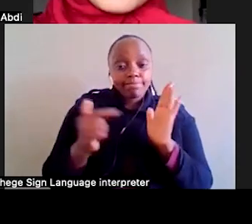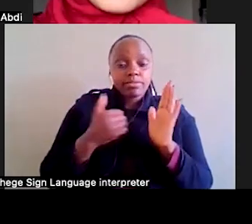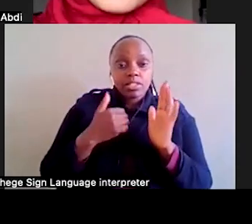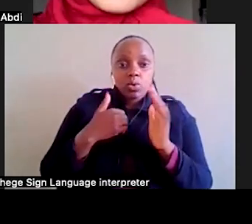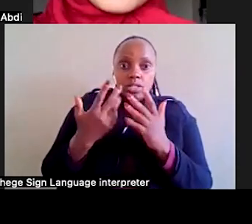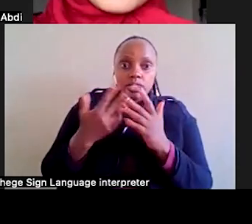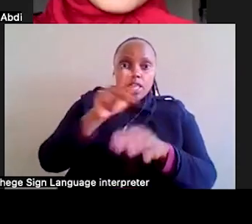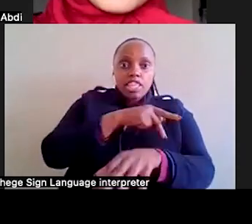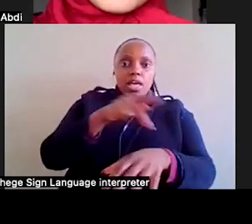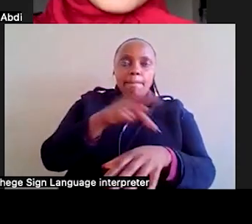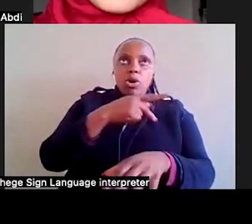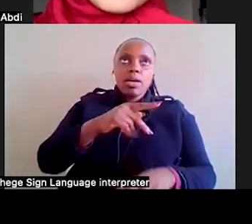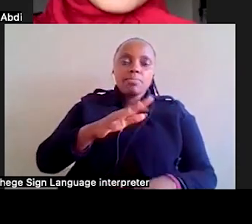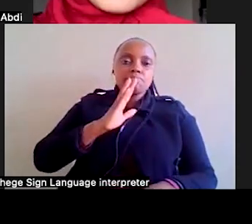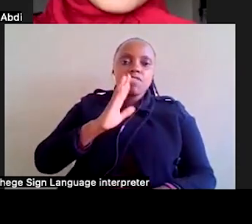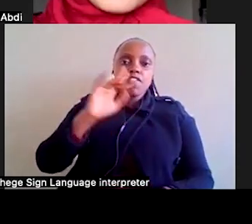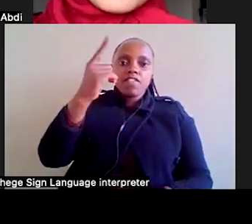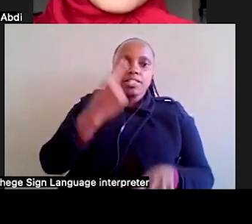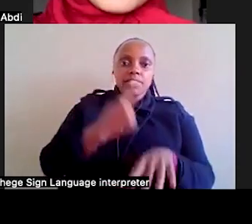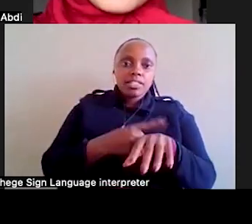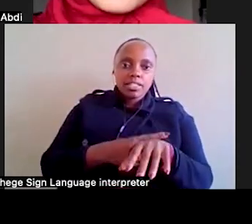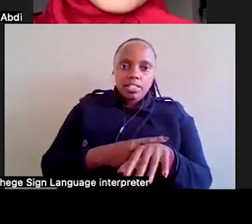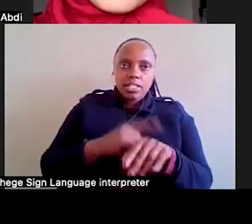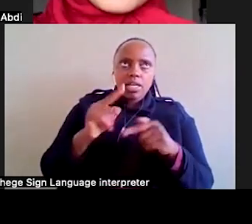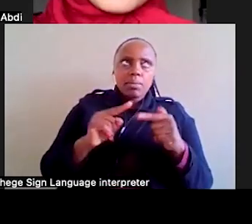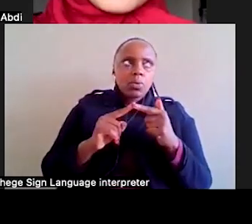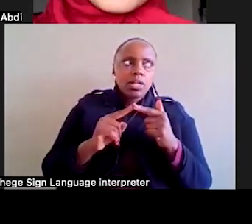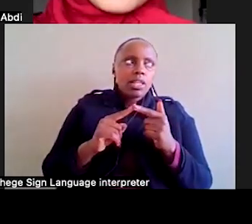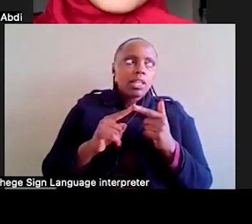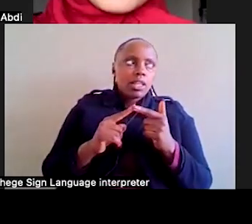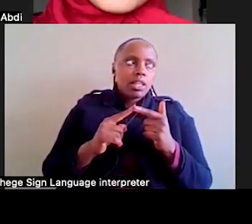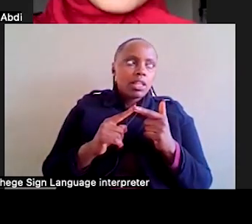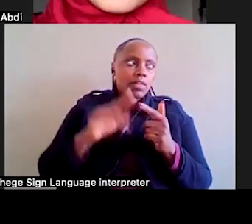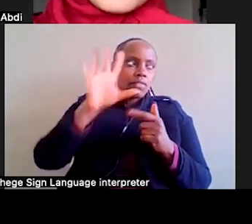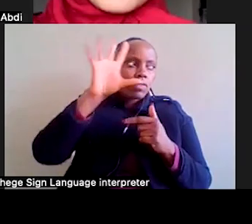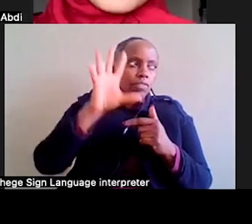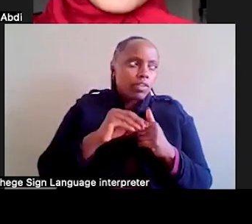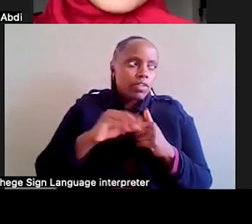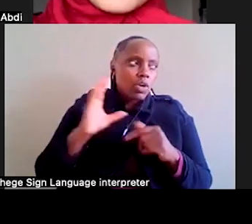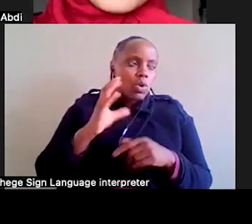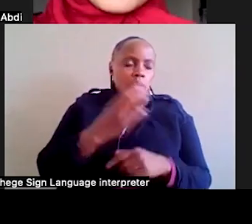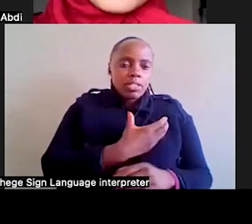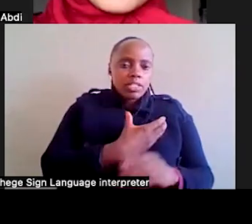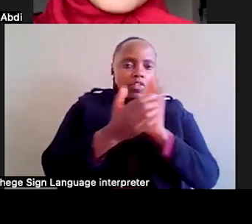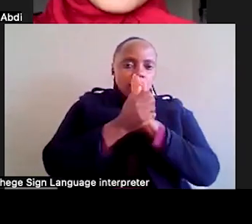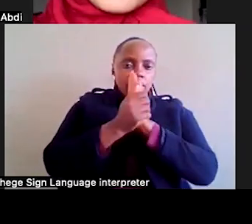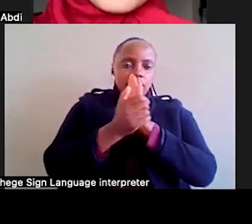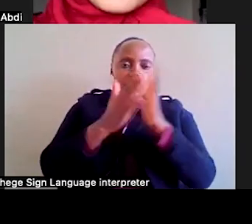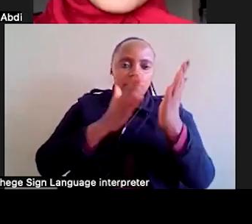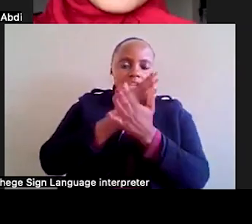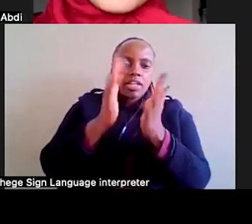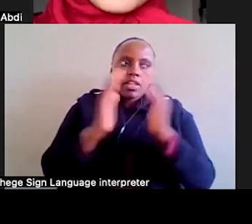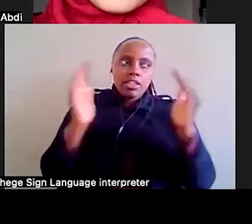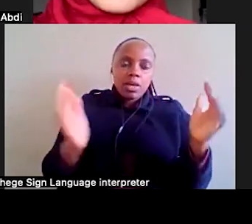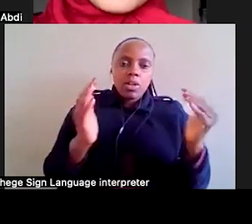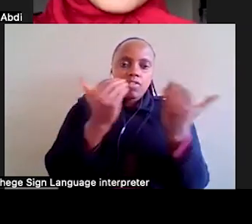recited first time at the Africa Committee of Experts on the Rights and Welfare of